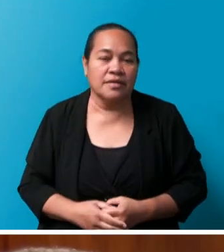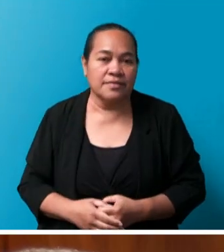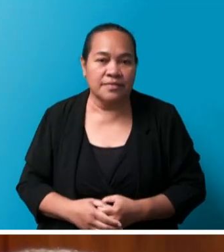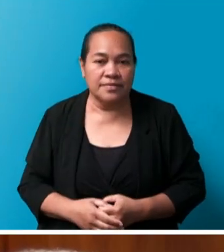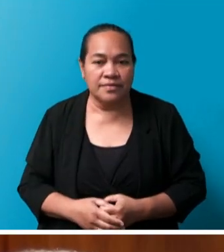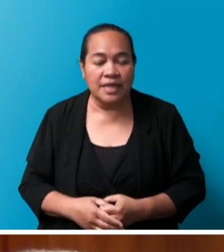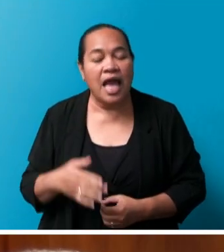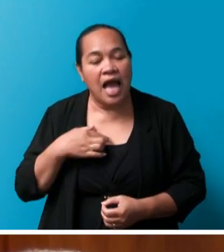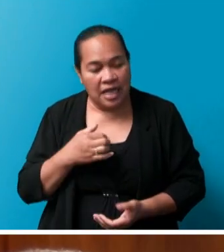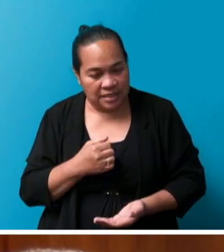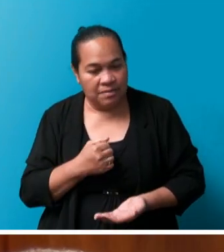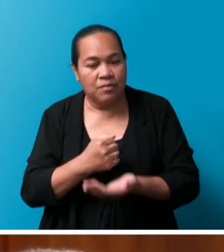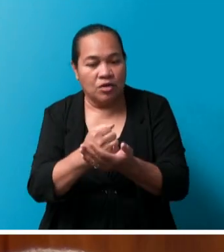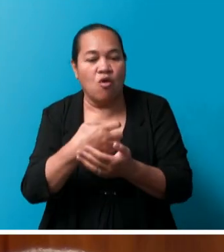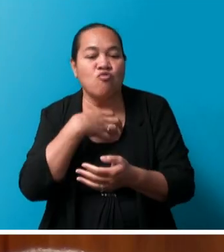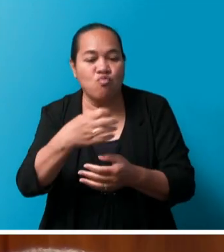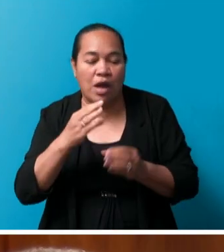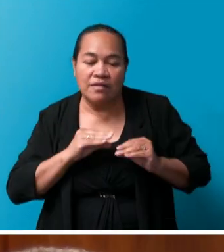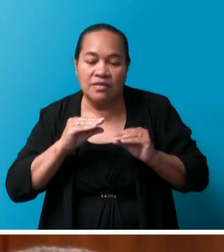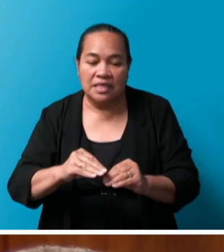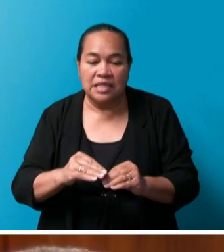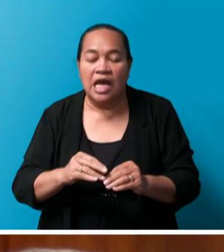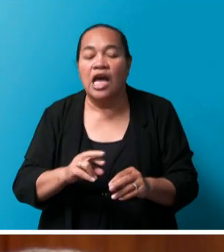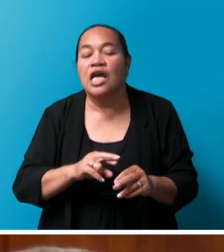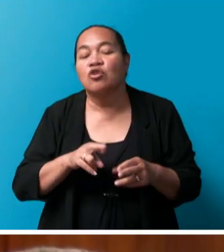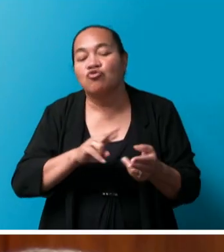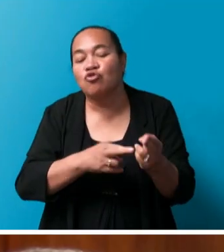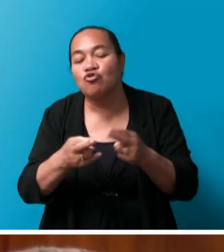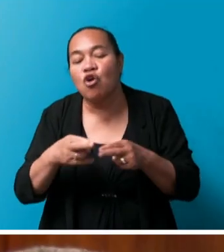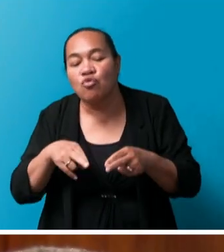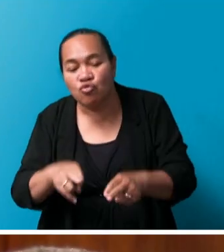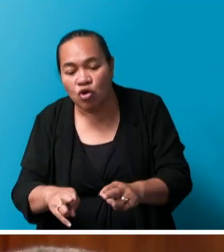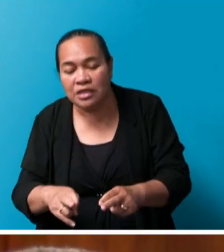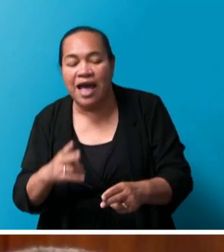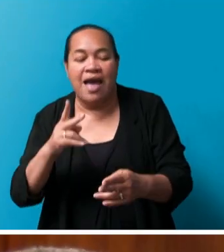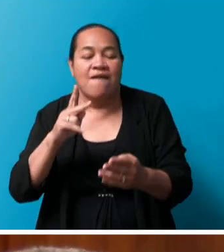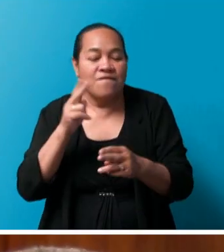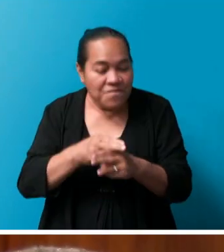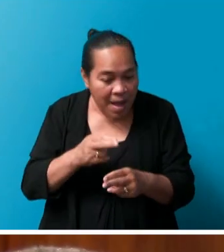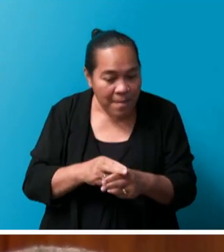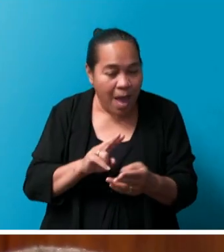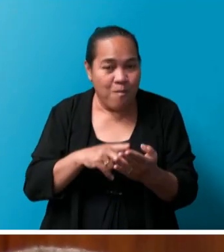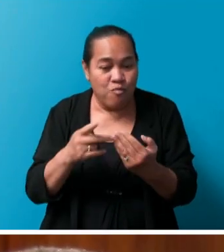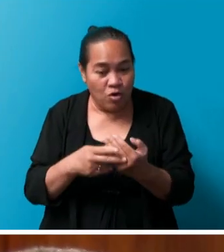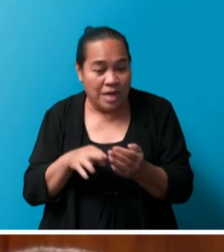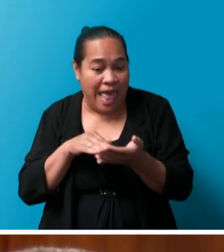I support more investment in rural roads, farming, and programs to help young people under